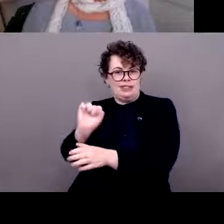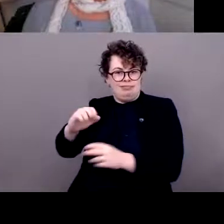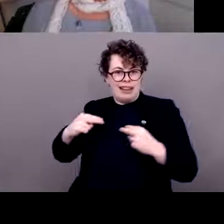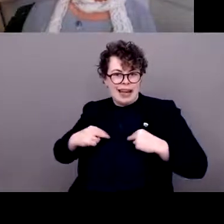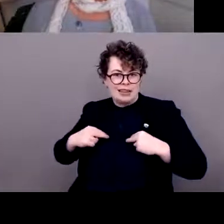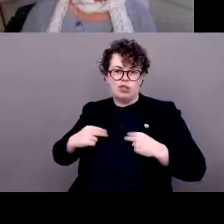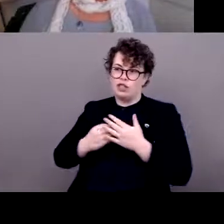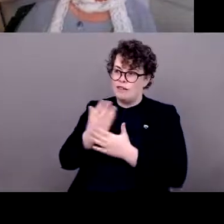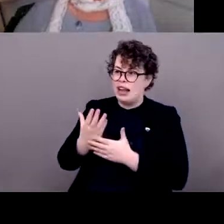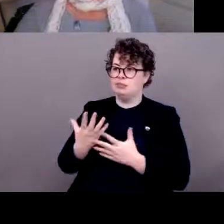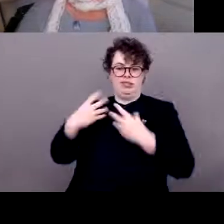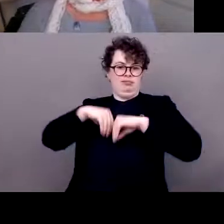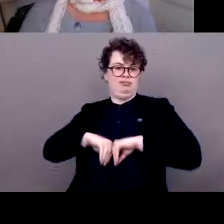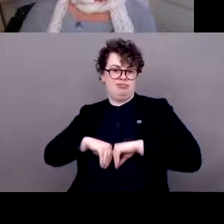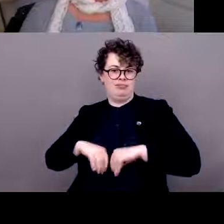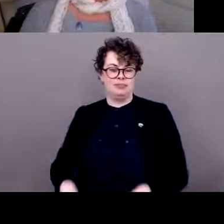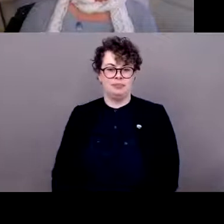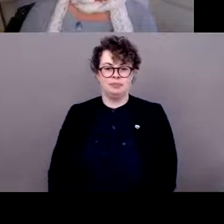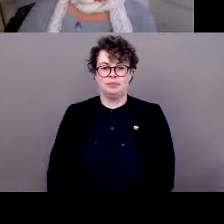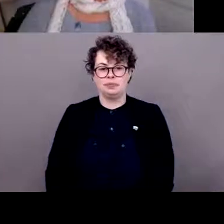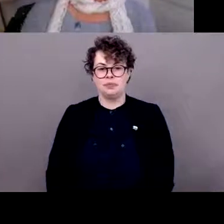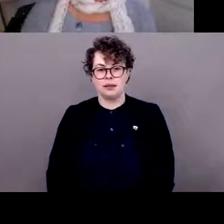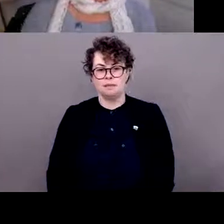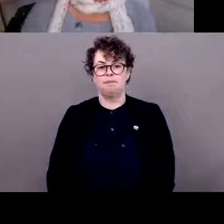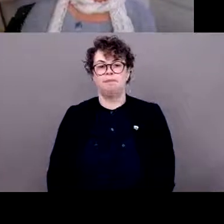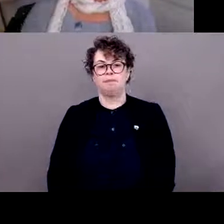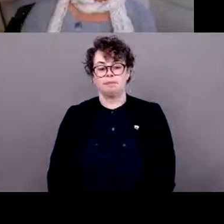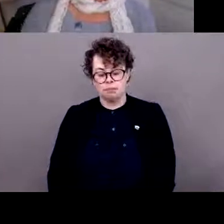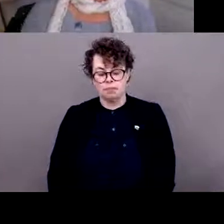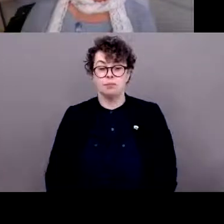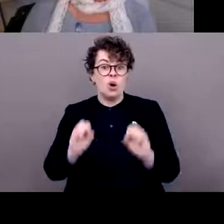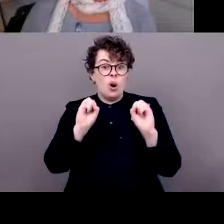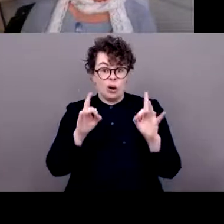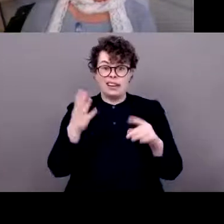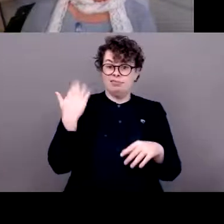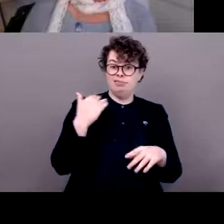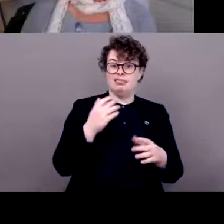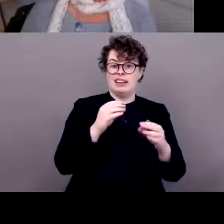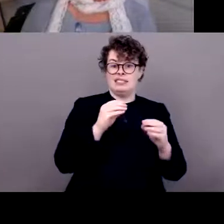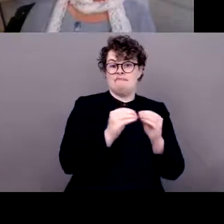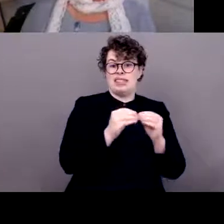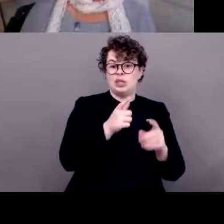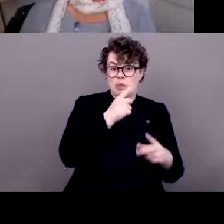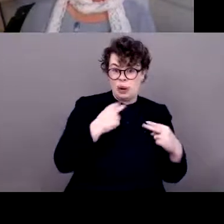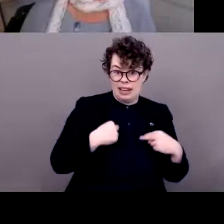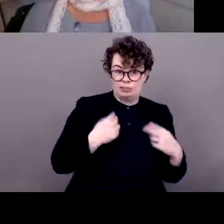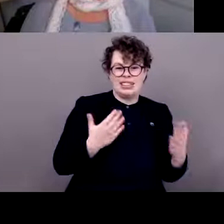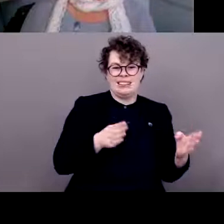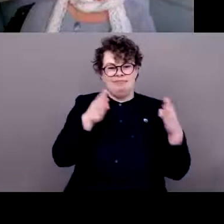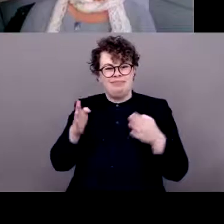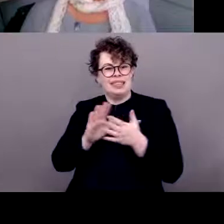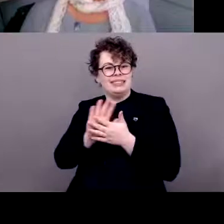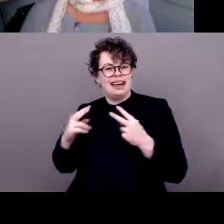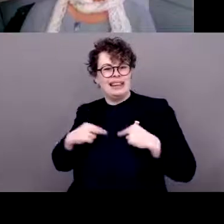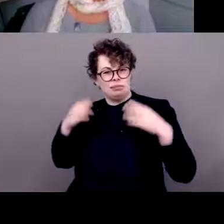acquisition. So let's focus now specifically on sign language and what are the assessments